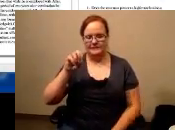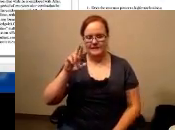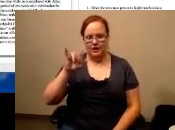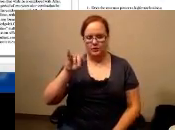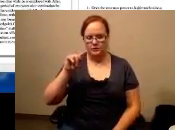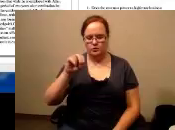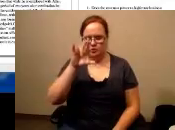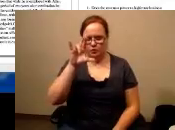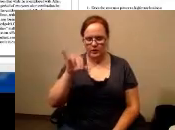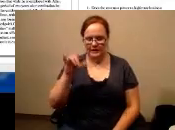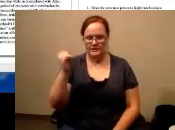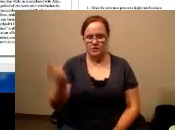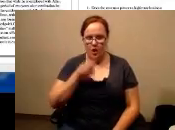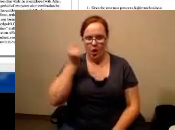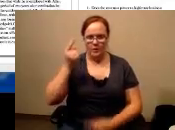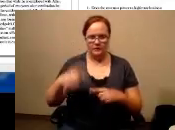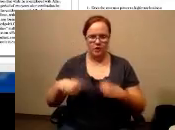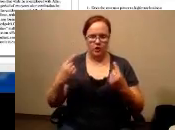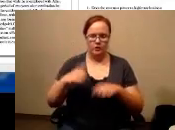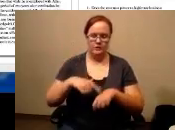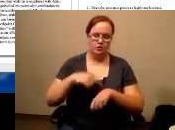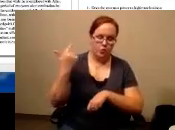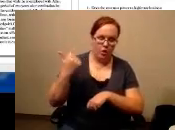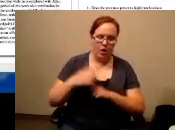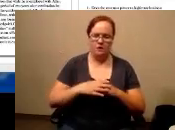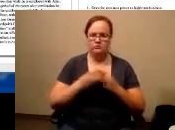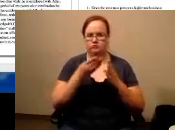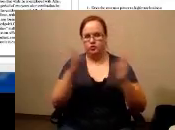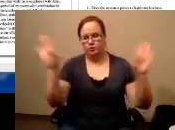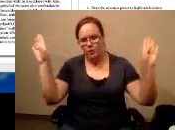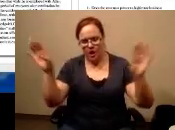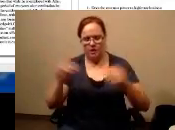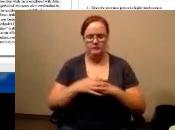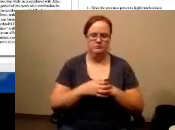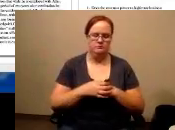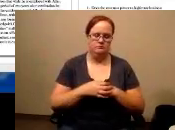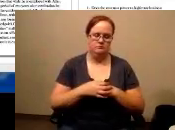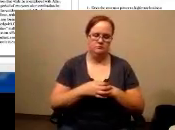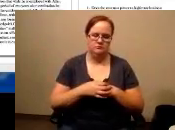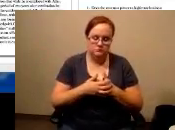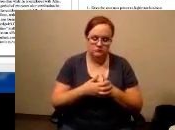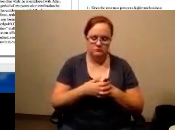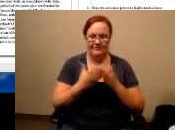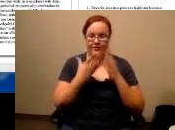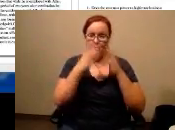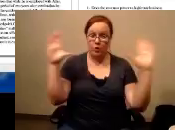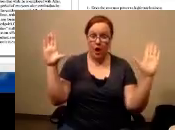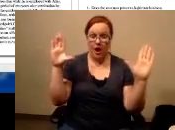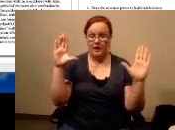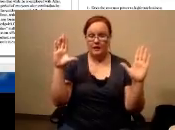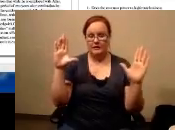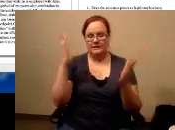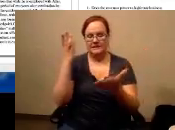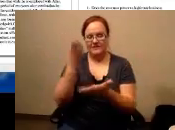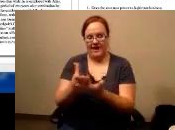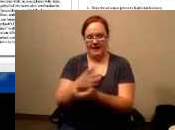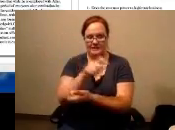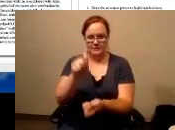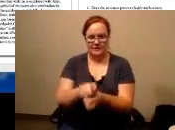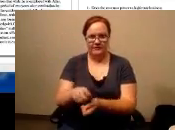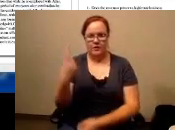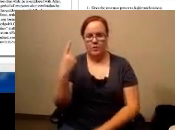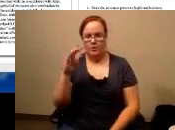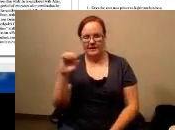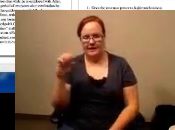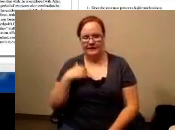argued. It's too long. It's too broad. Okay, as to the broad part, it's fact specific. In one case I